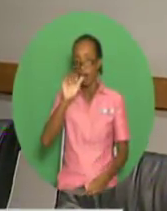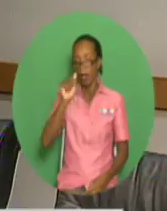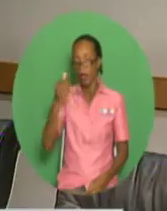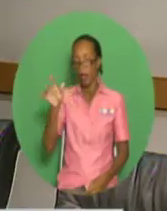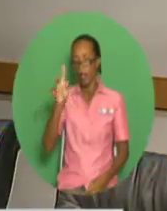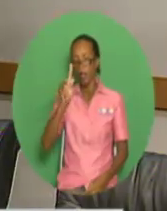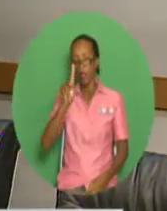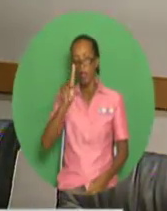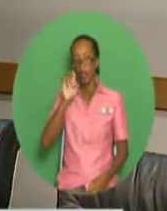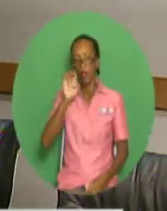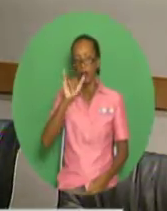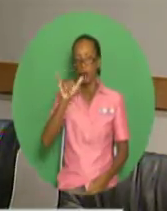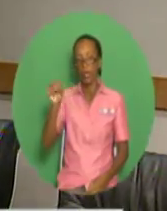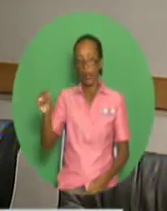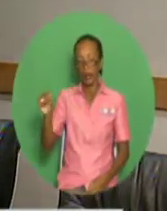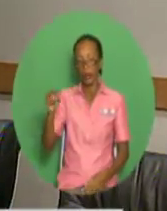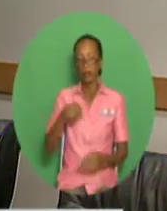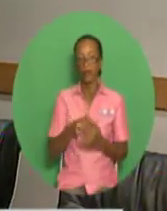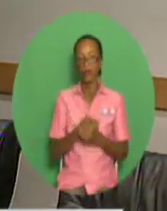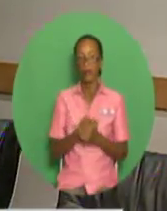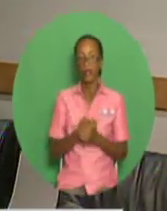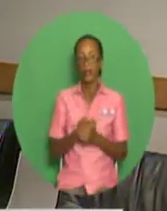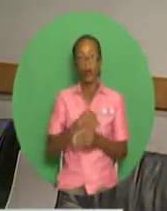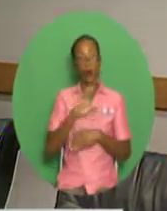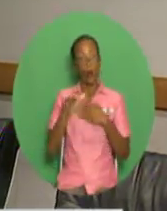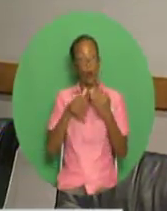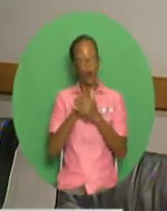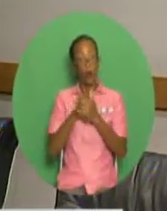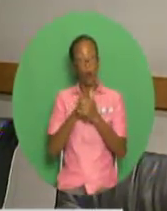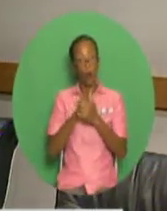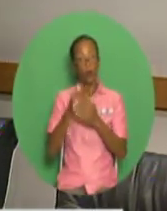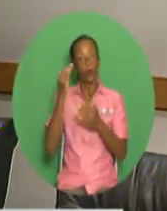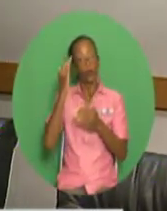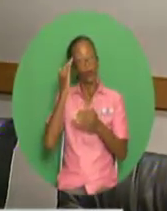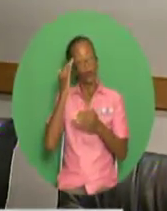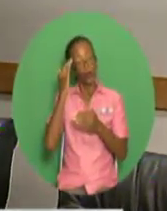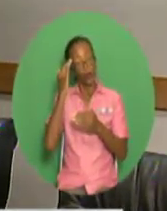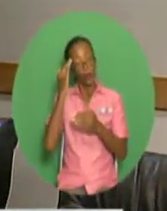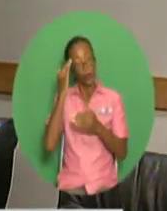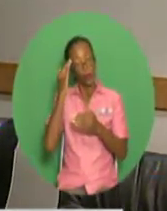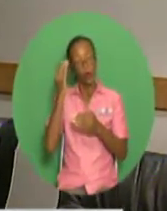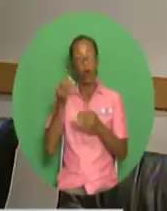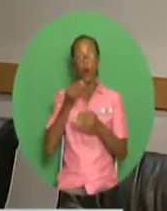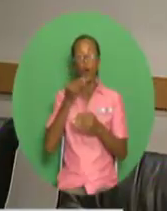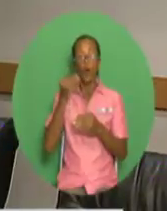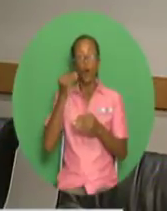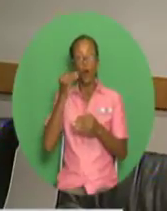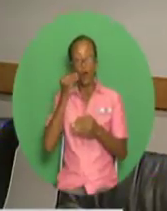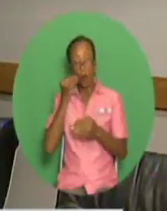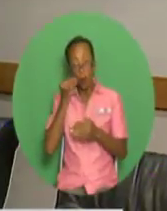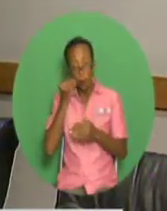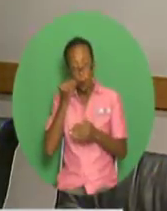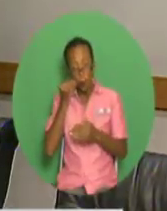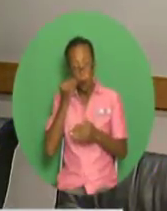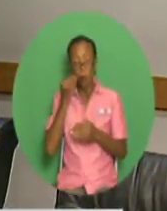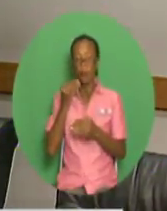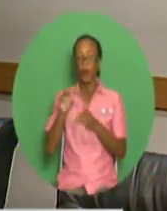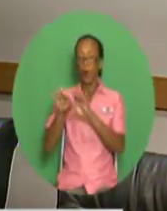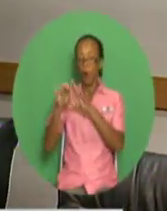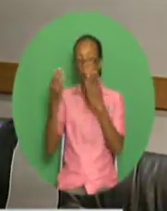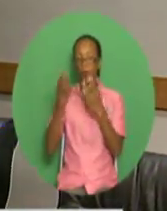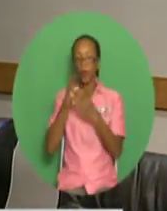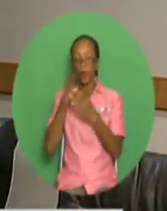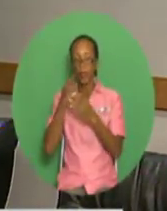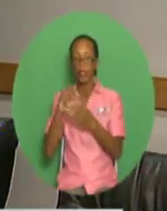And we were able to give, and all MPs know that is our #1 request with regards to homes, and he was able to open that up in Diego Martin